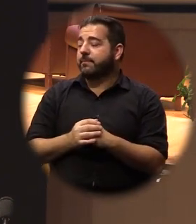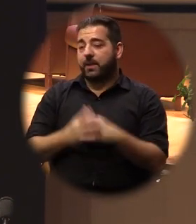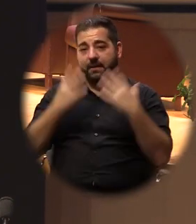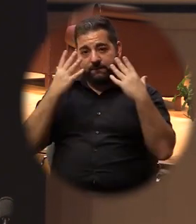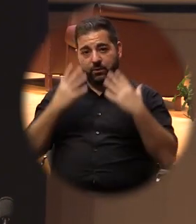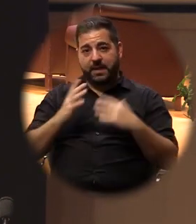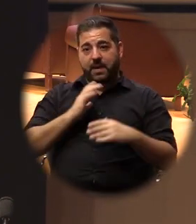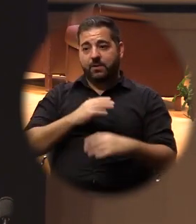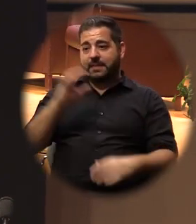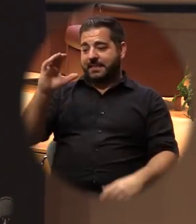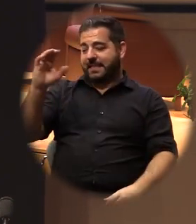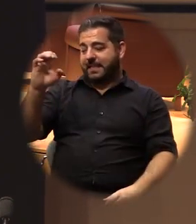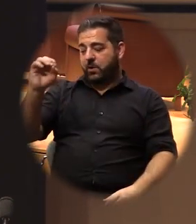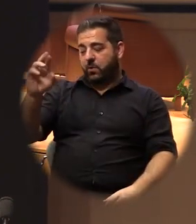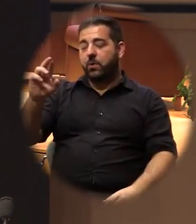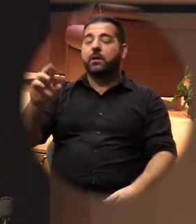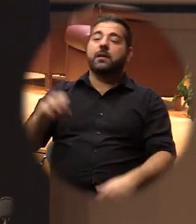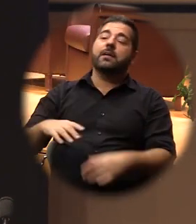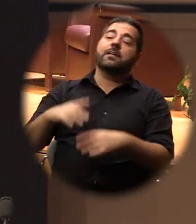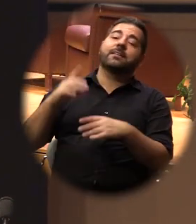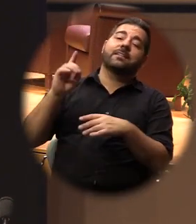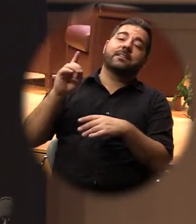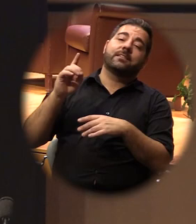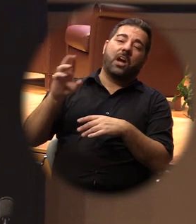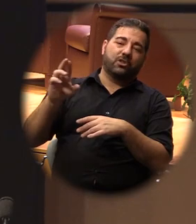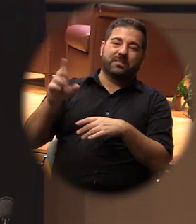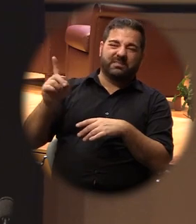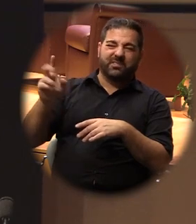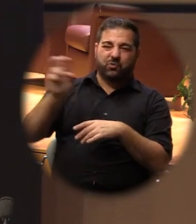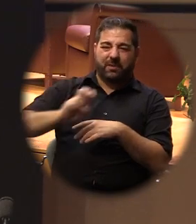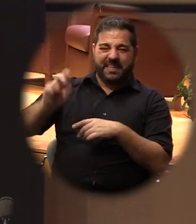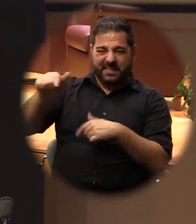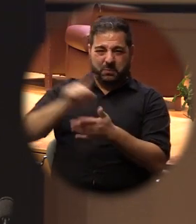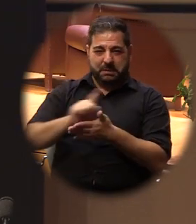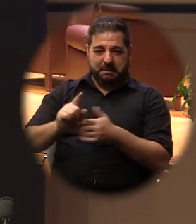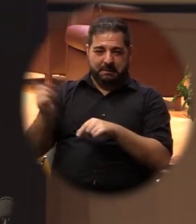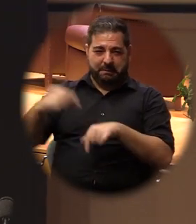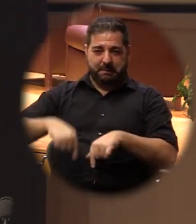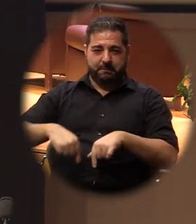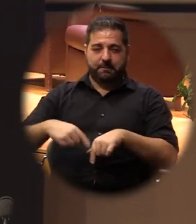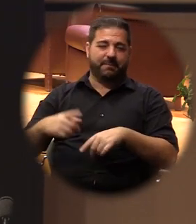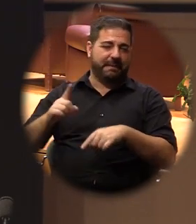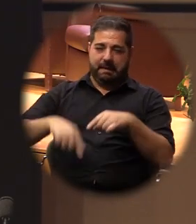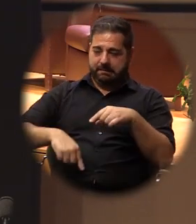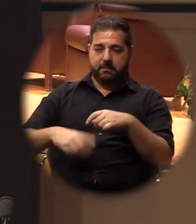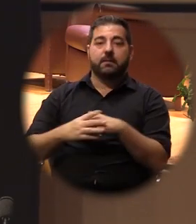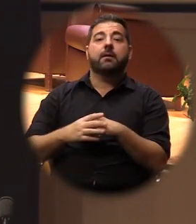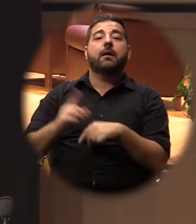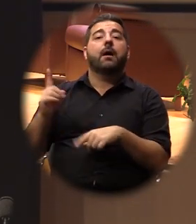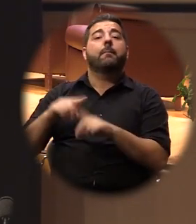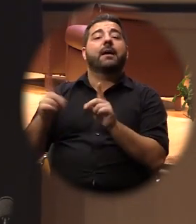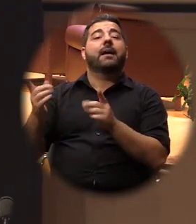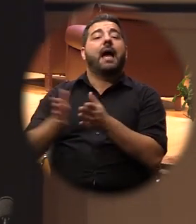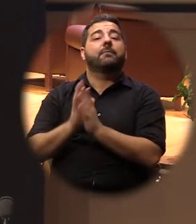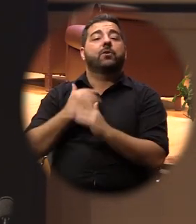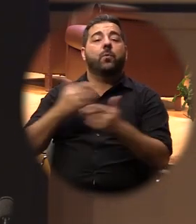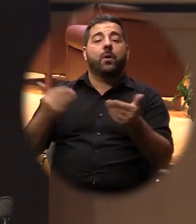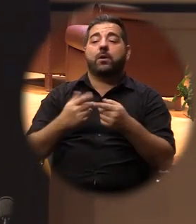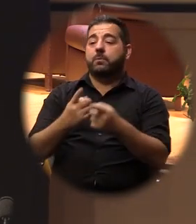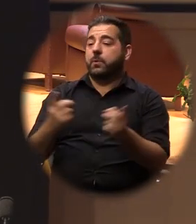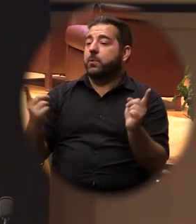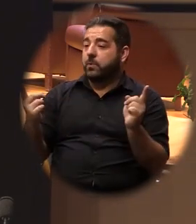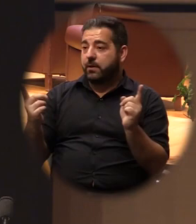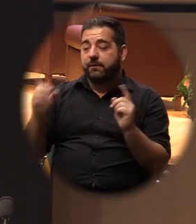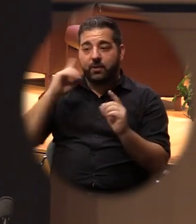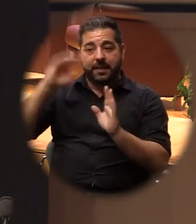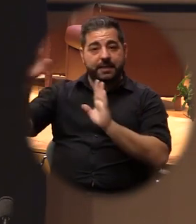Unfortunately, our CEO, Dr. Sudip Parikh, is traveling this week and unable to be here in person, but he asked me to welcome you here on